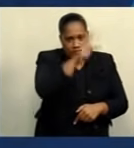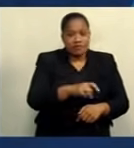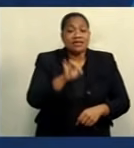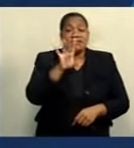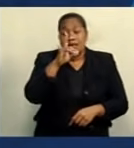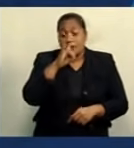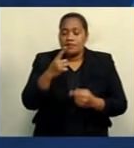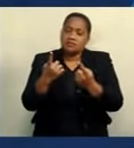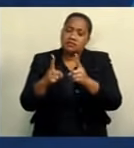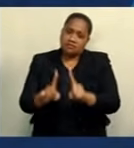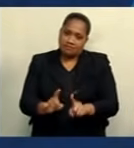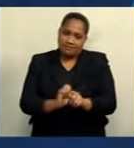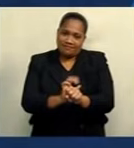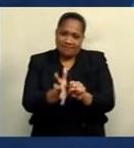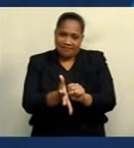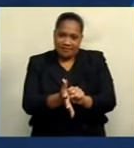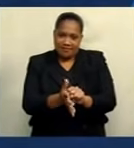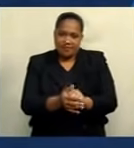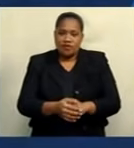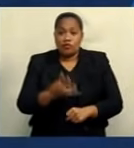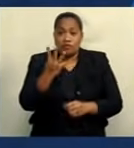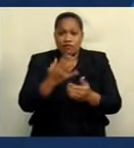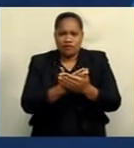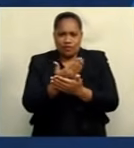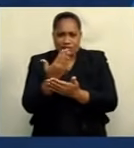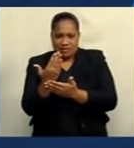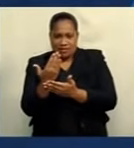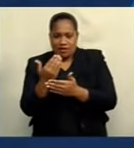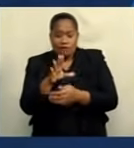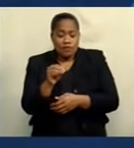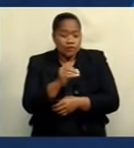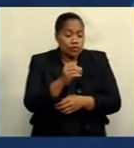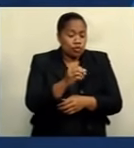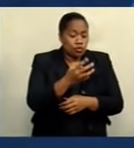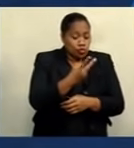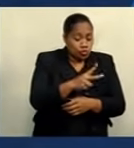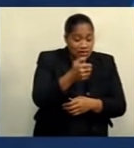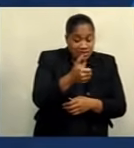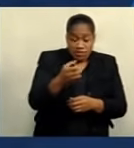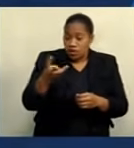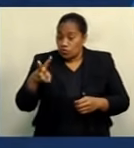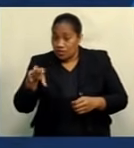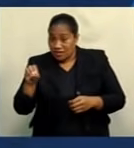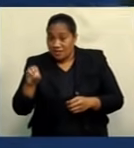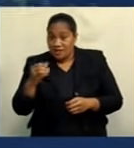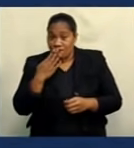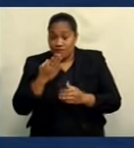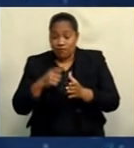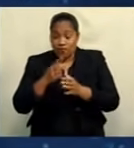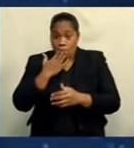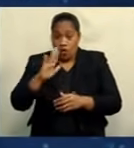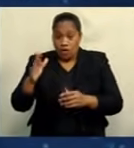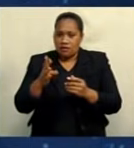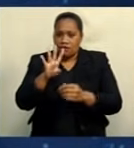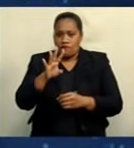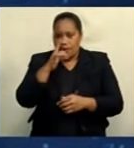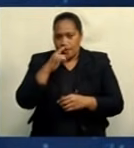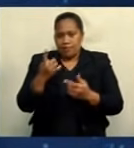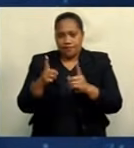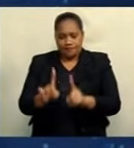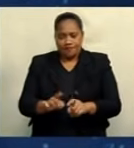have died from COVID-19 over a 4-day period from the 26th to the 30th of August. Fiji has recorded